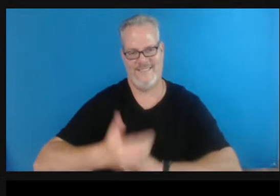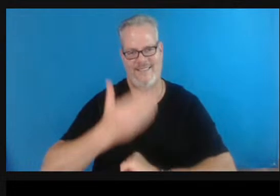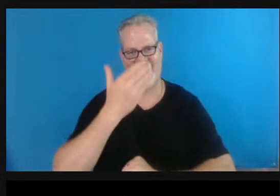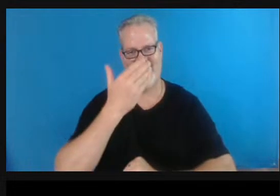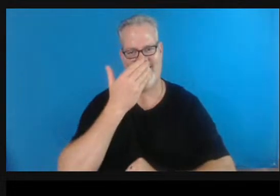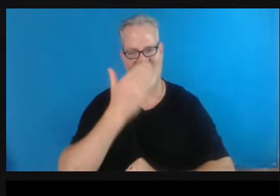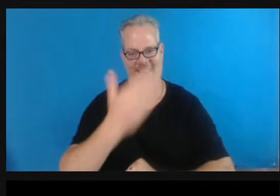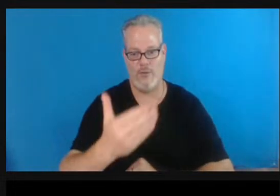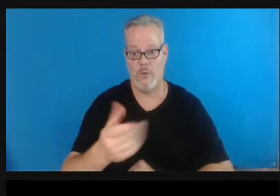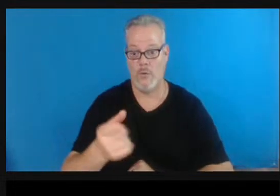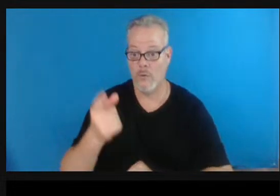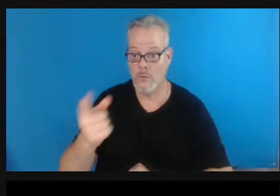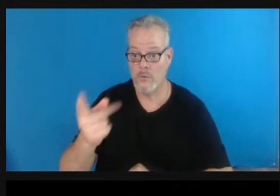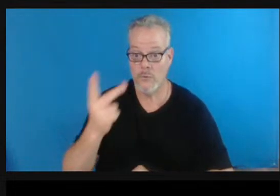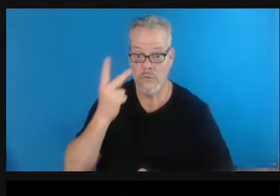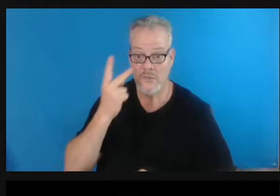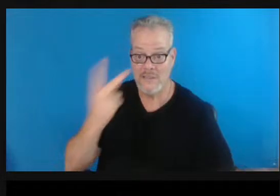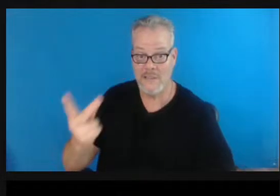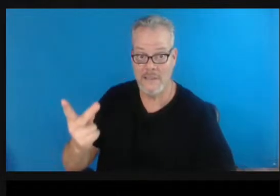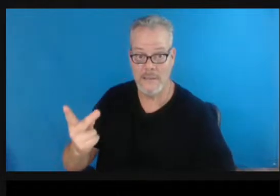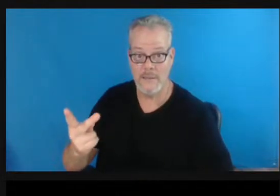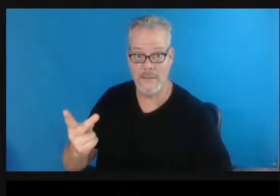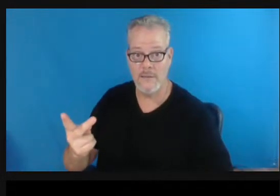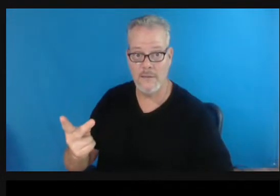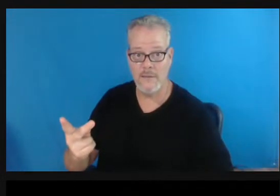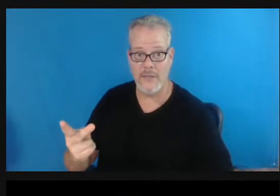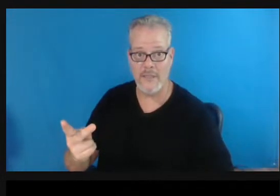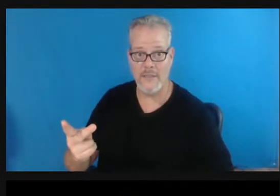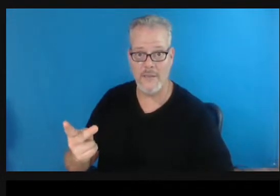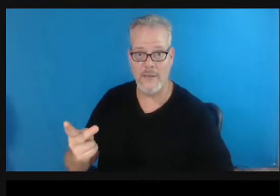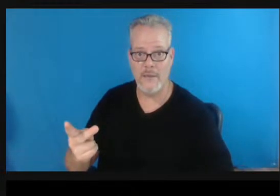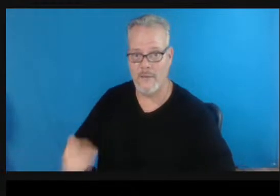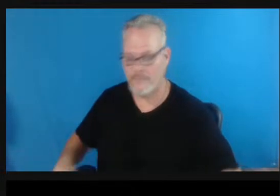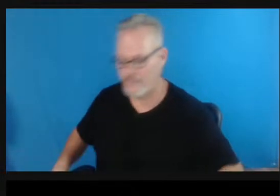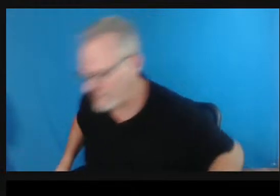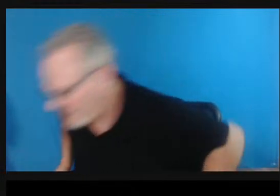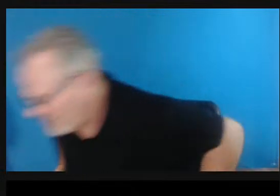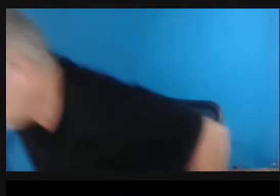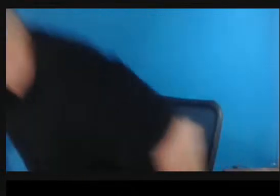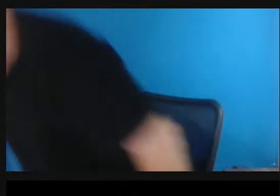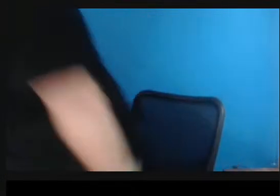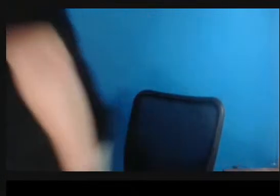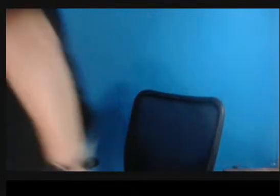Is it even on there? Good thing I have it mesmerized.